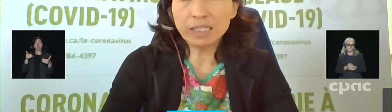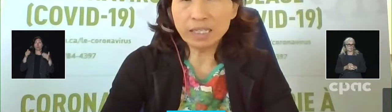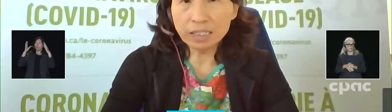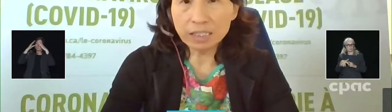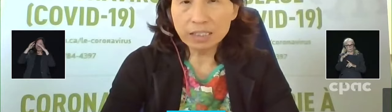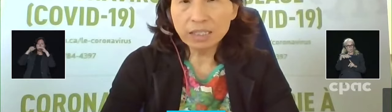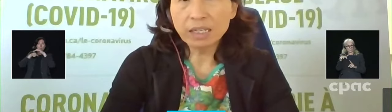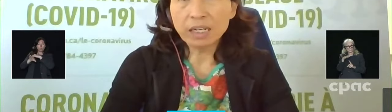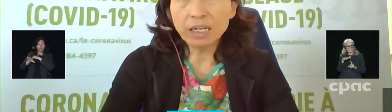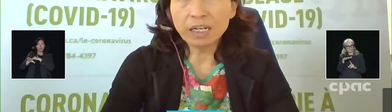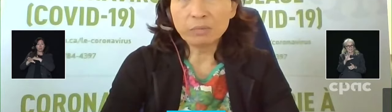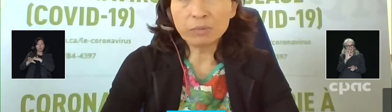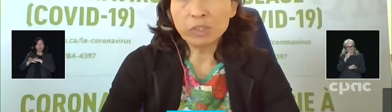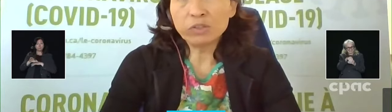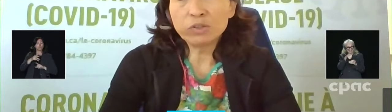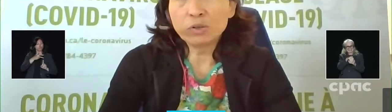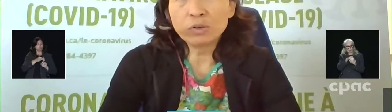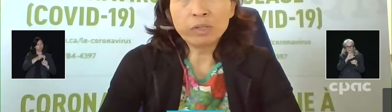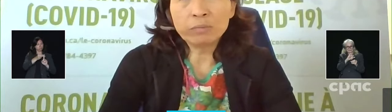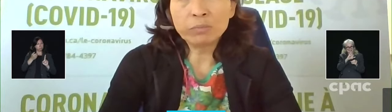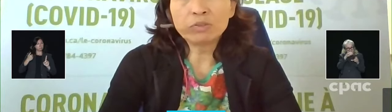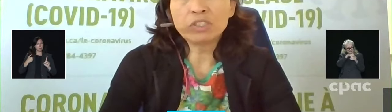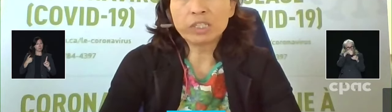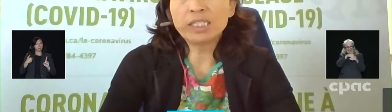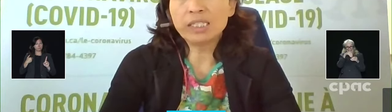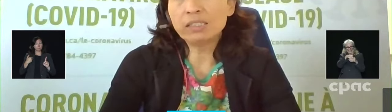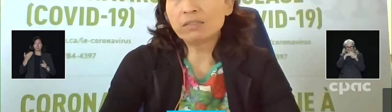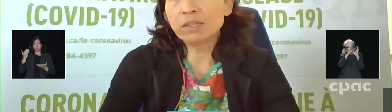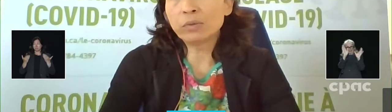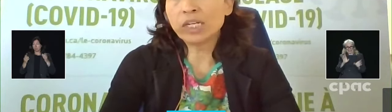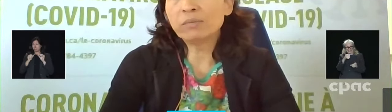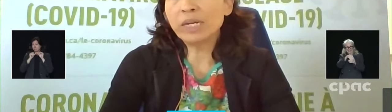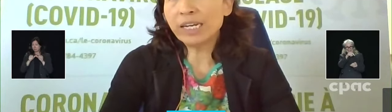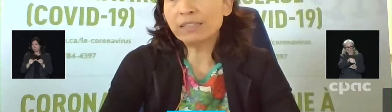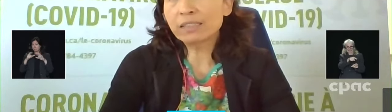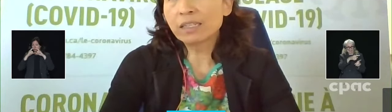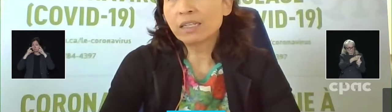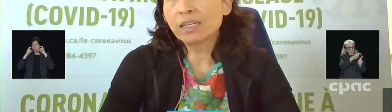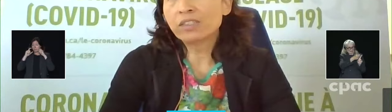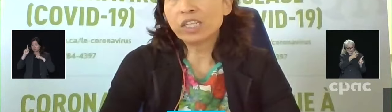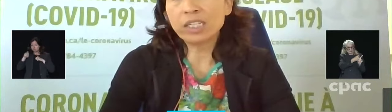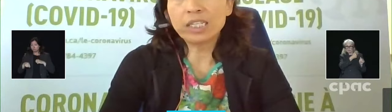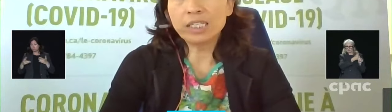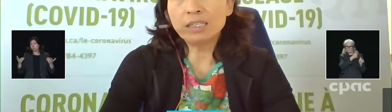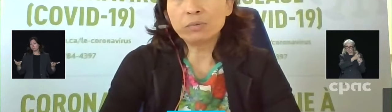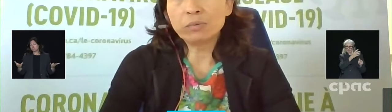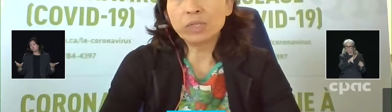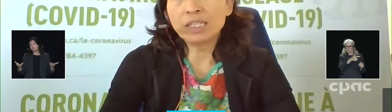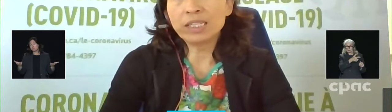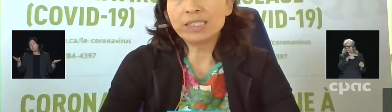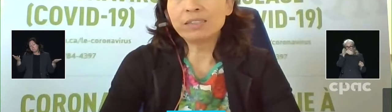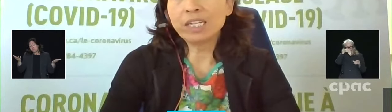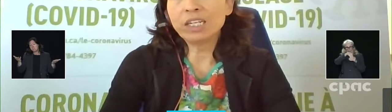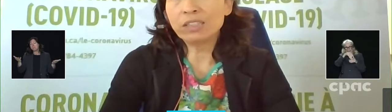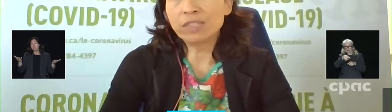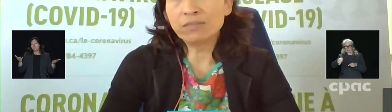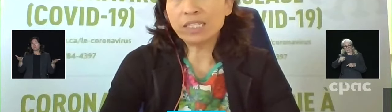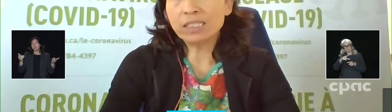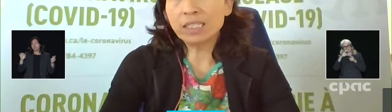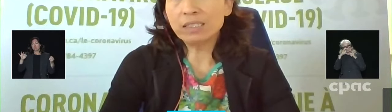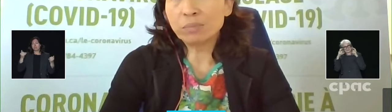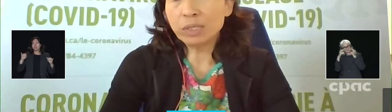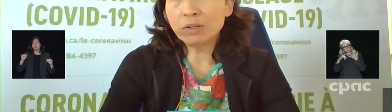been vaccinated, maybe people should continue to wear a mask. Certainly when there's still a